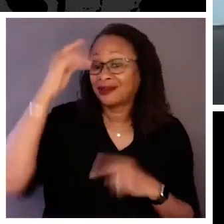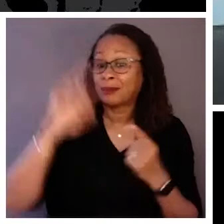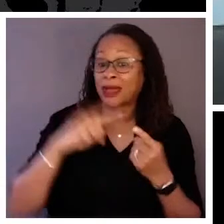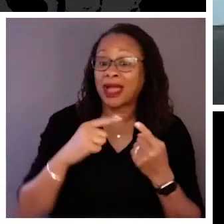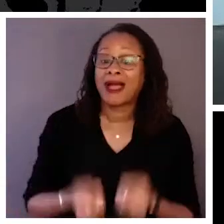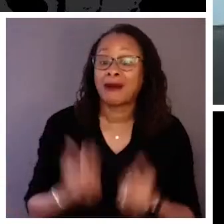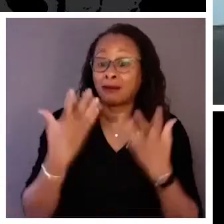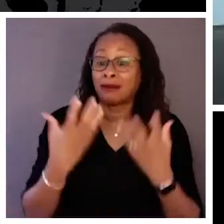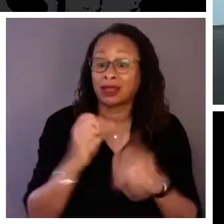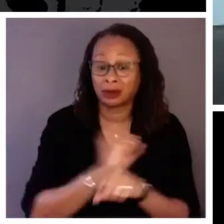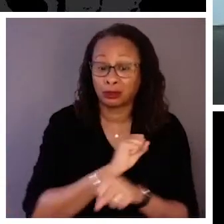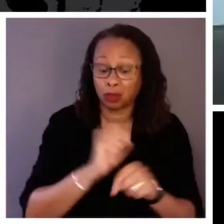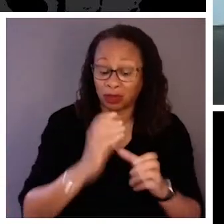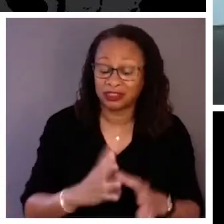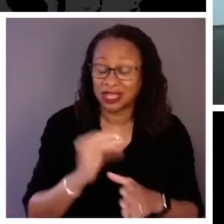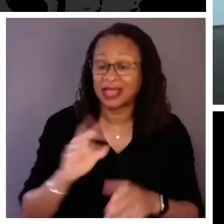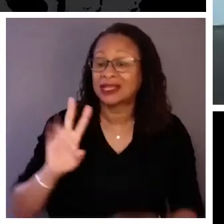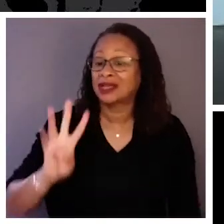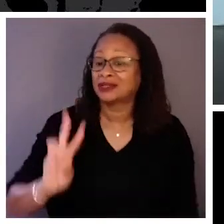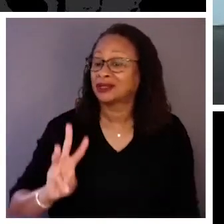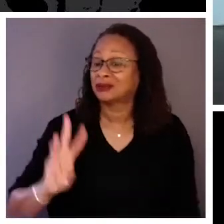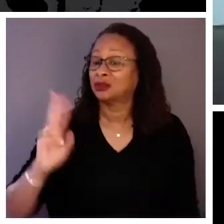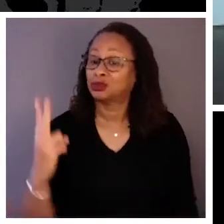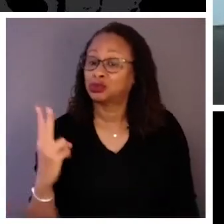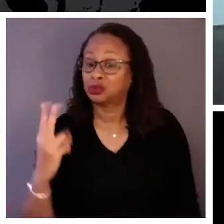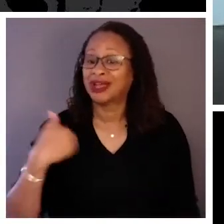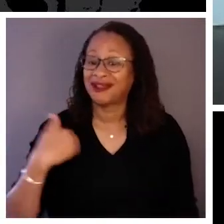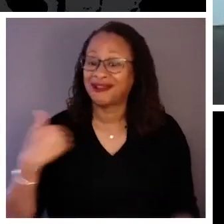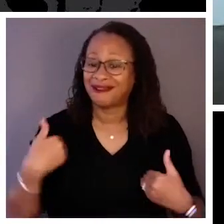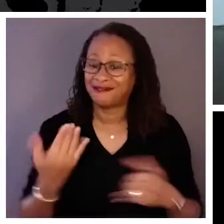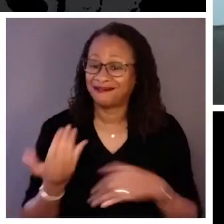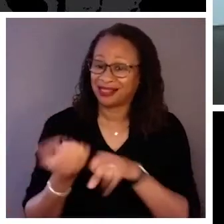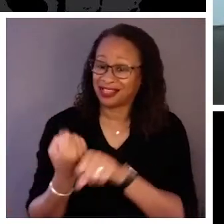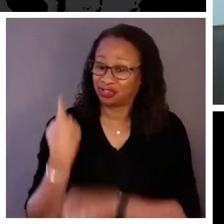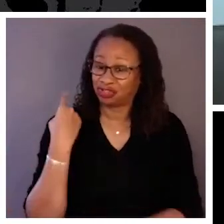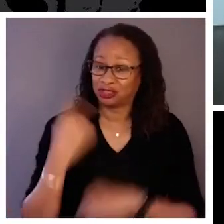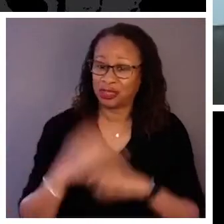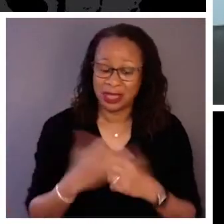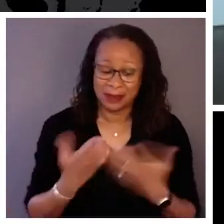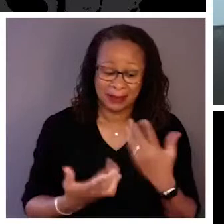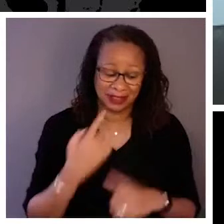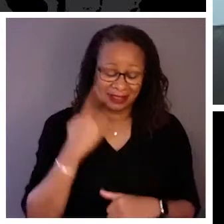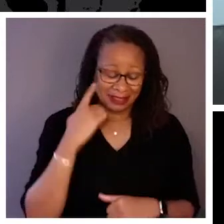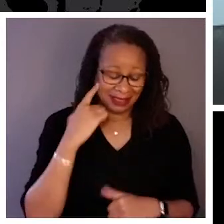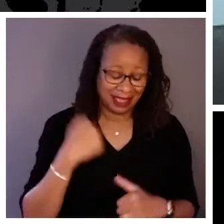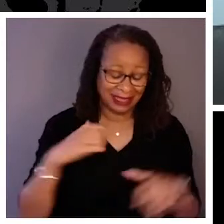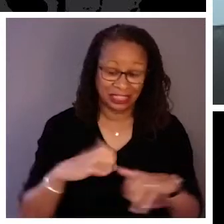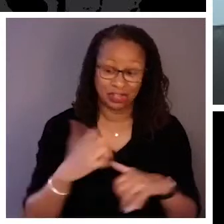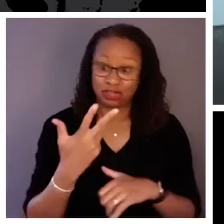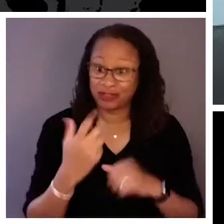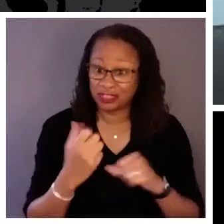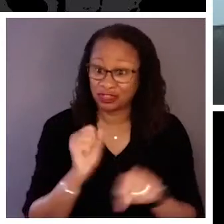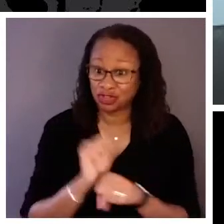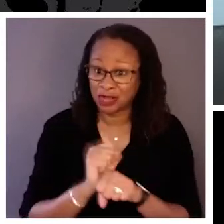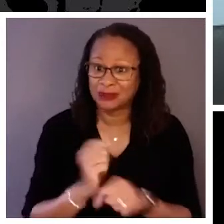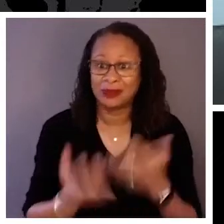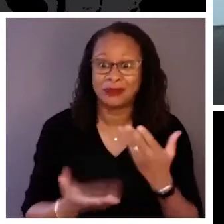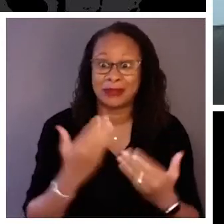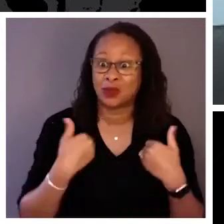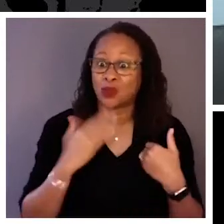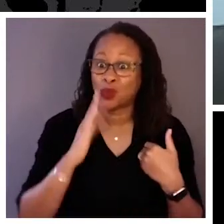and W-2s did I have last year. You know, you might think, well, I only did 3 jobs, but you still might have 10 W-2s.